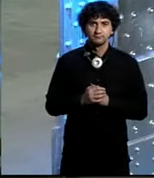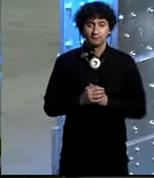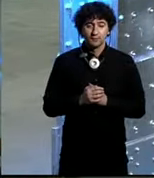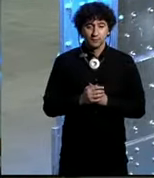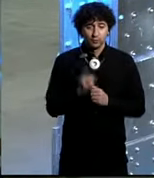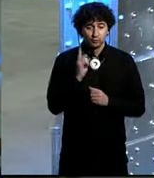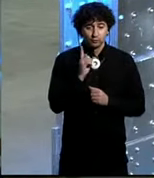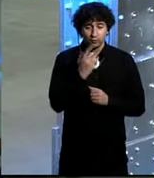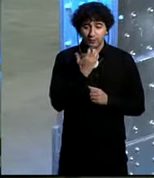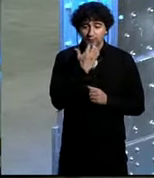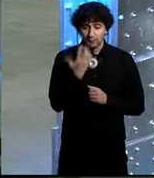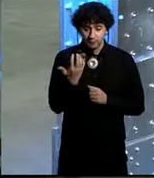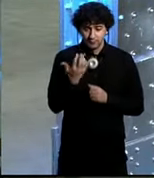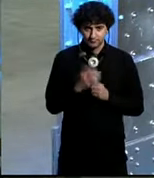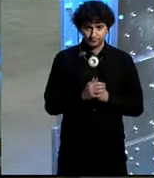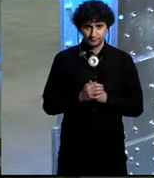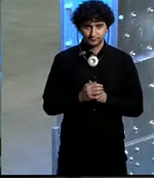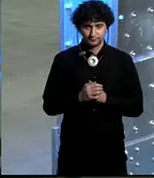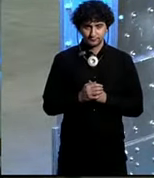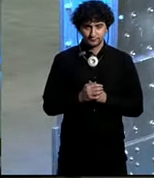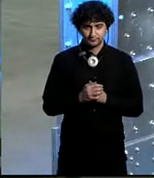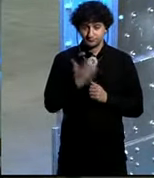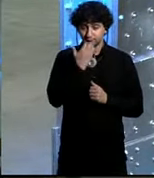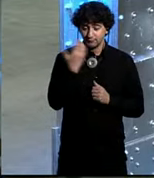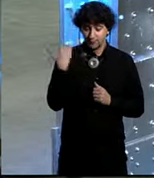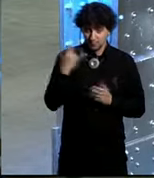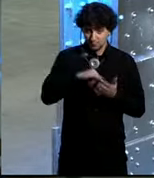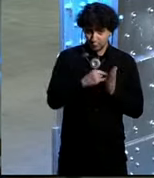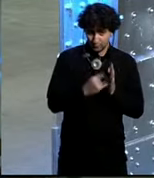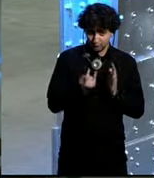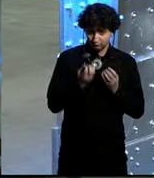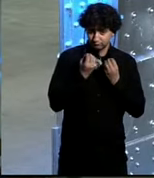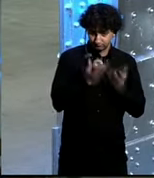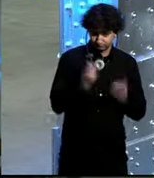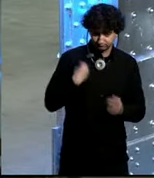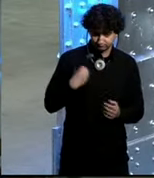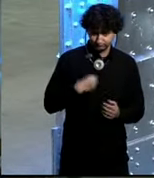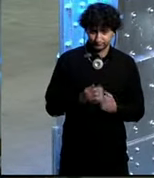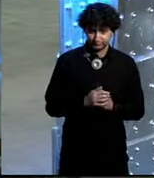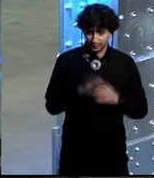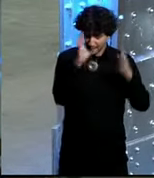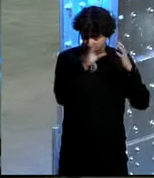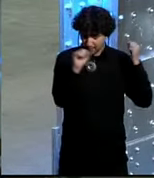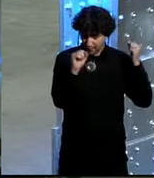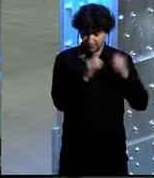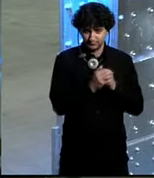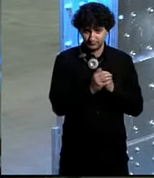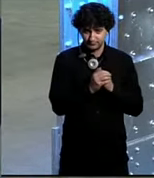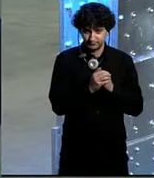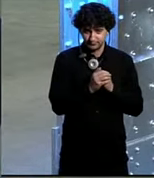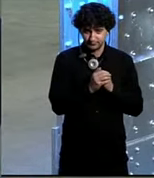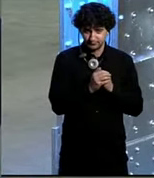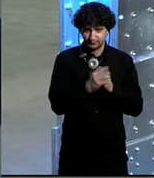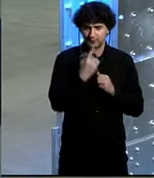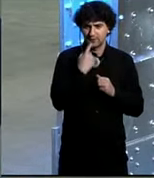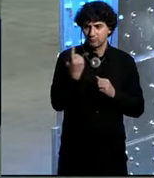the Energy Ambassador project that I talked about, we didn't tell a single of the energy companies